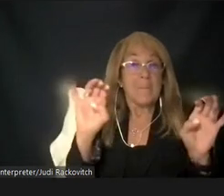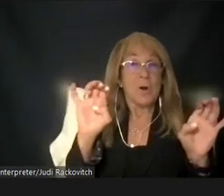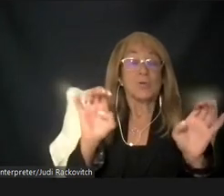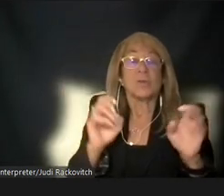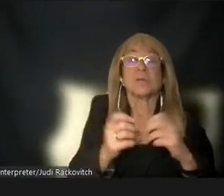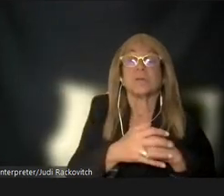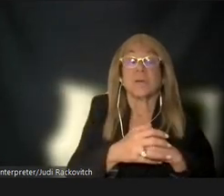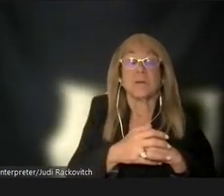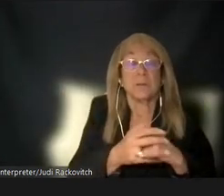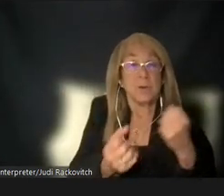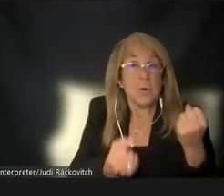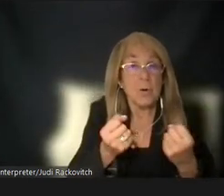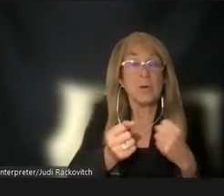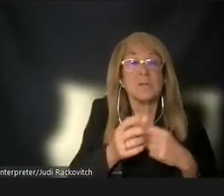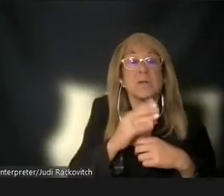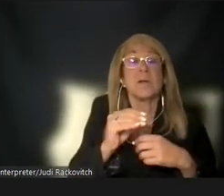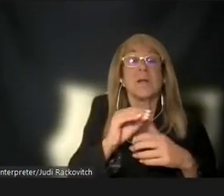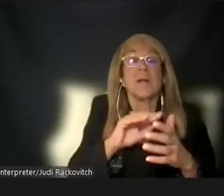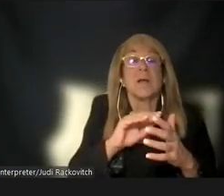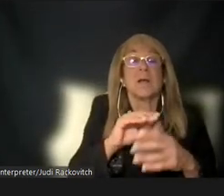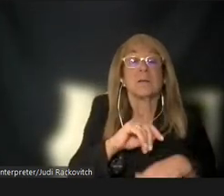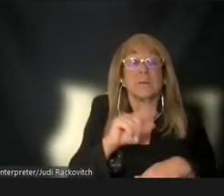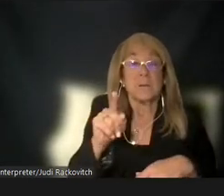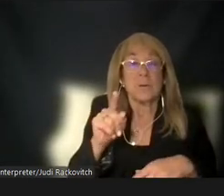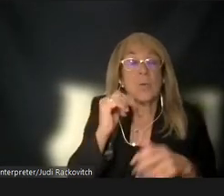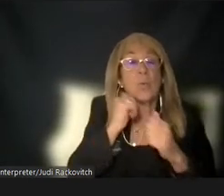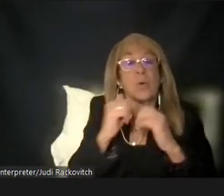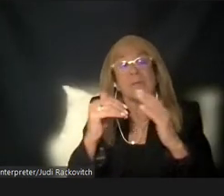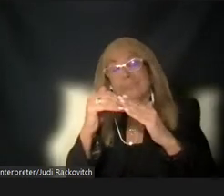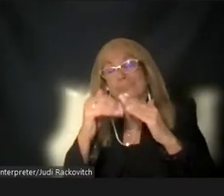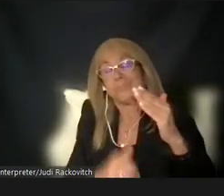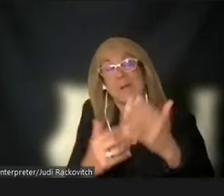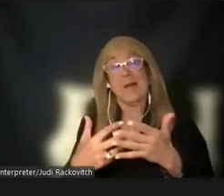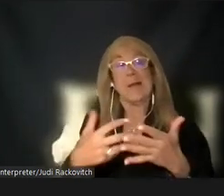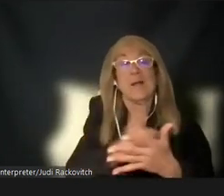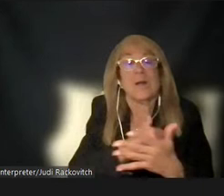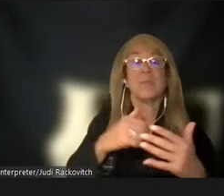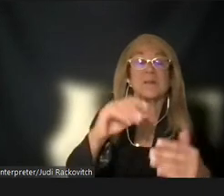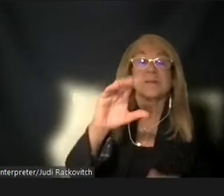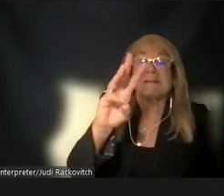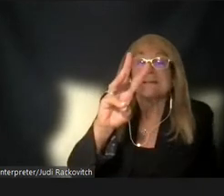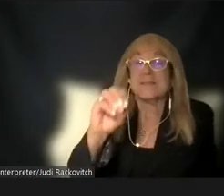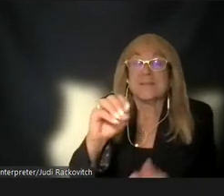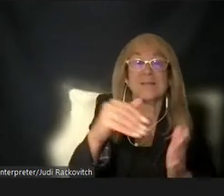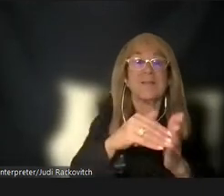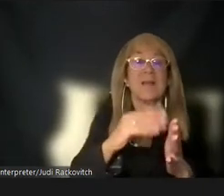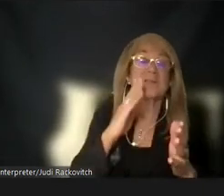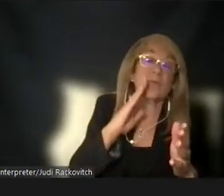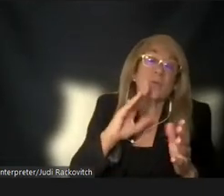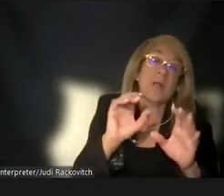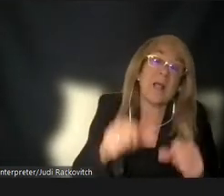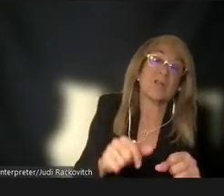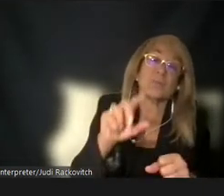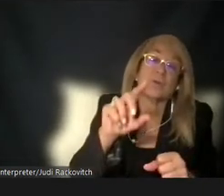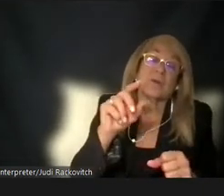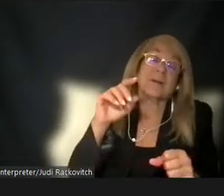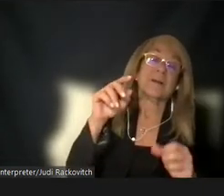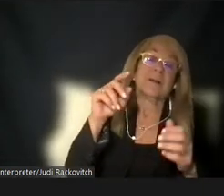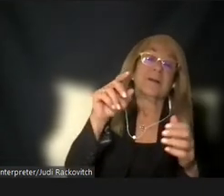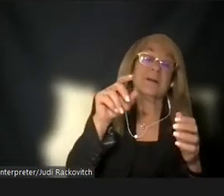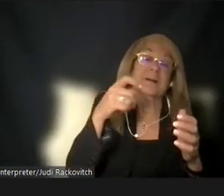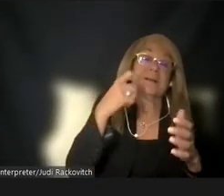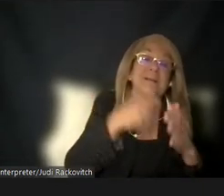Central Business District residents with gross adjusted incomes below 60,000 would be eligible for a tax credit. And there would be a Traffic